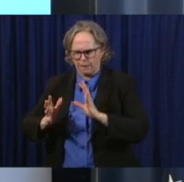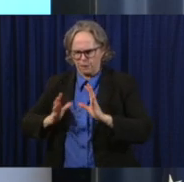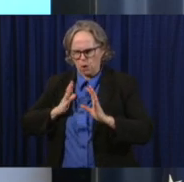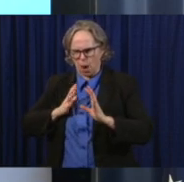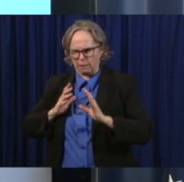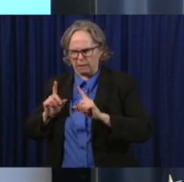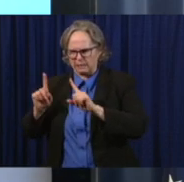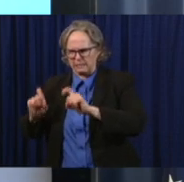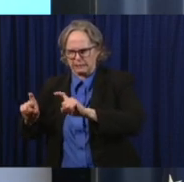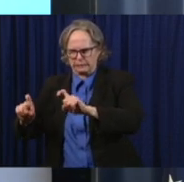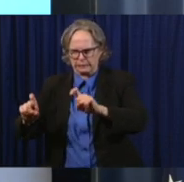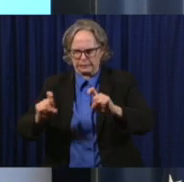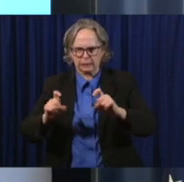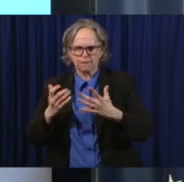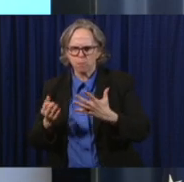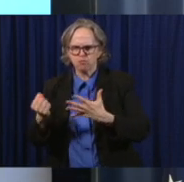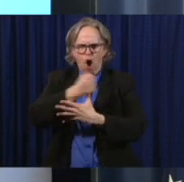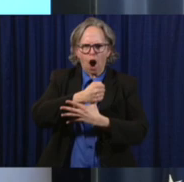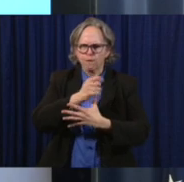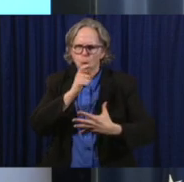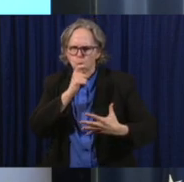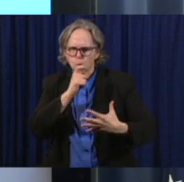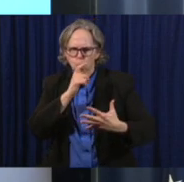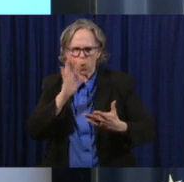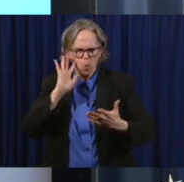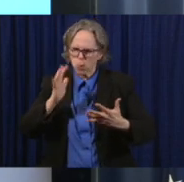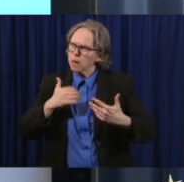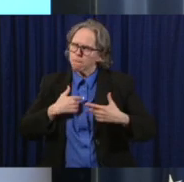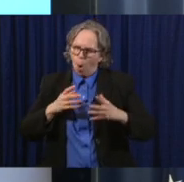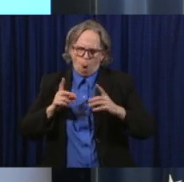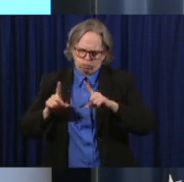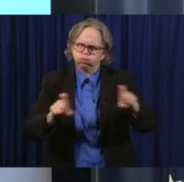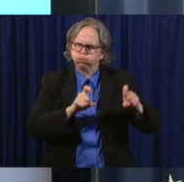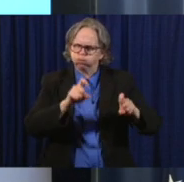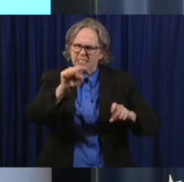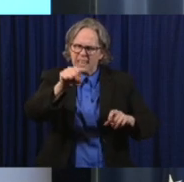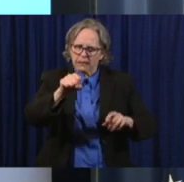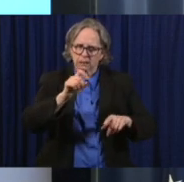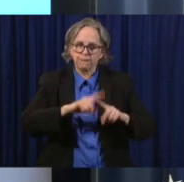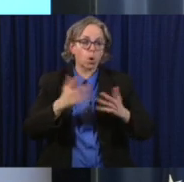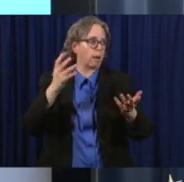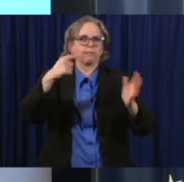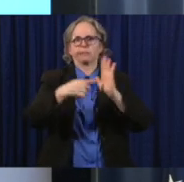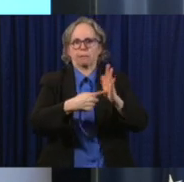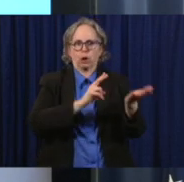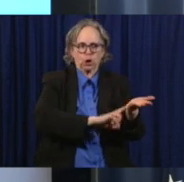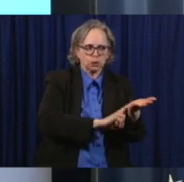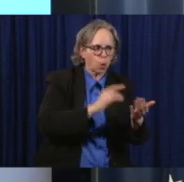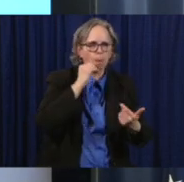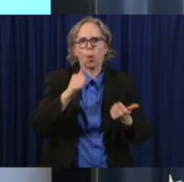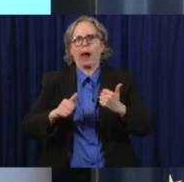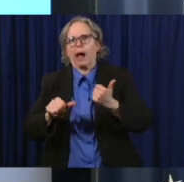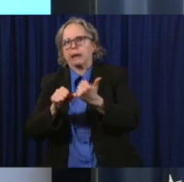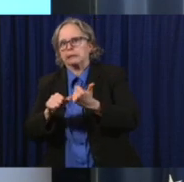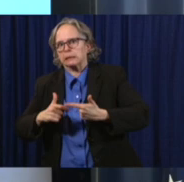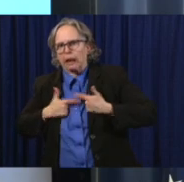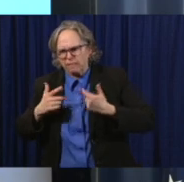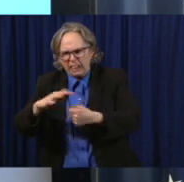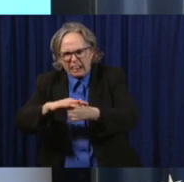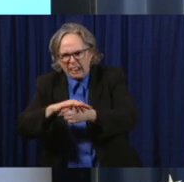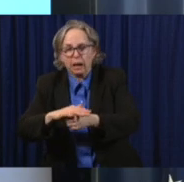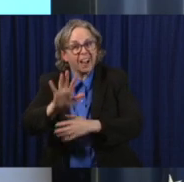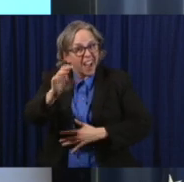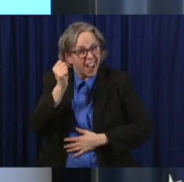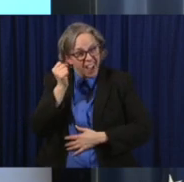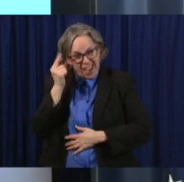more aggressive in our work with nursing homes, assisted living, and other congregate environments. And that statewide